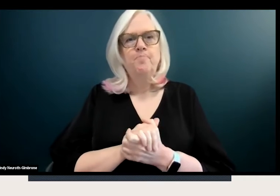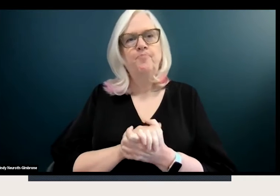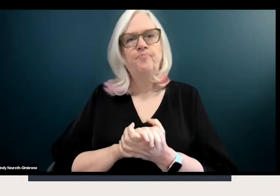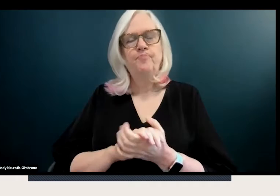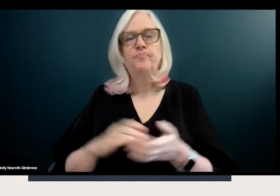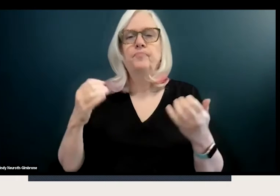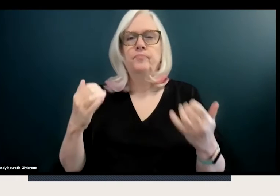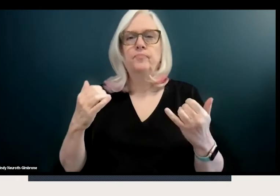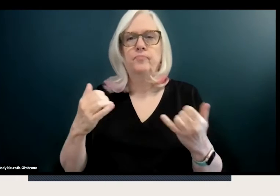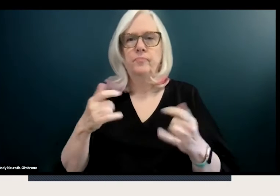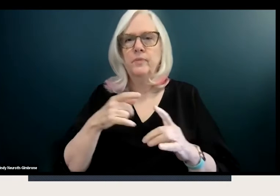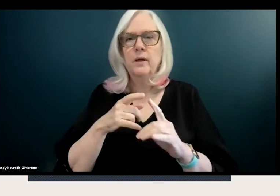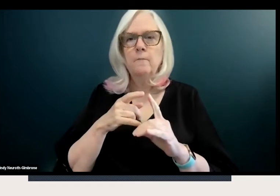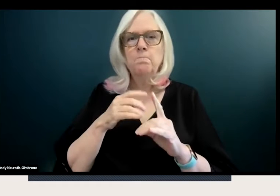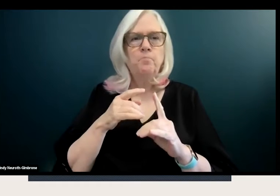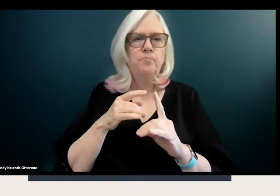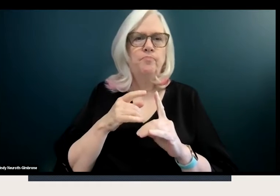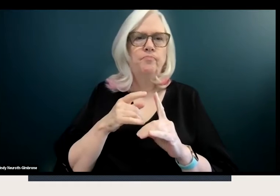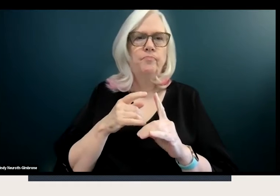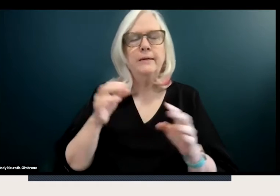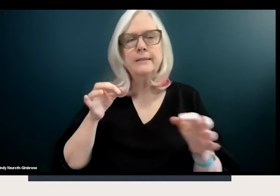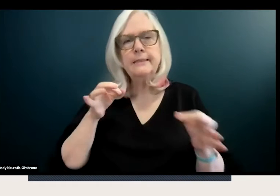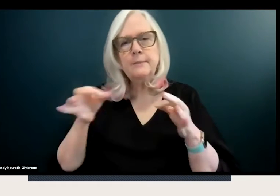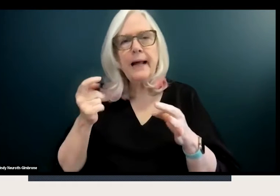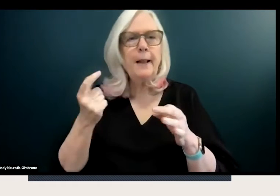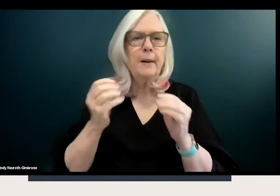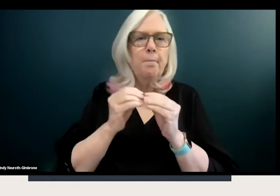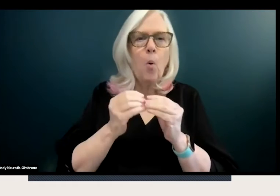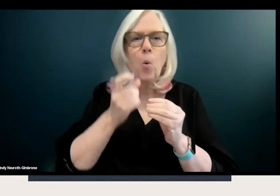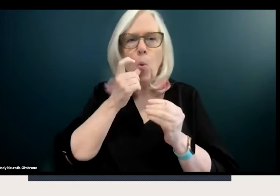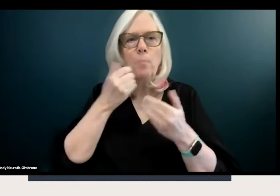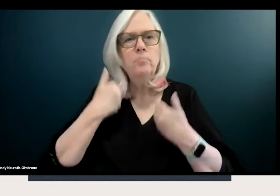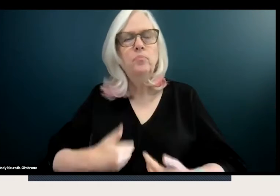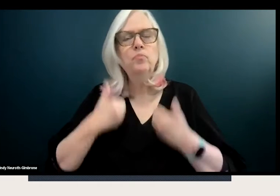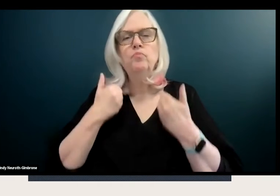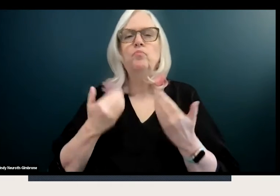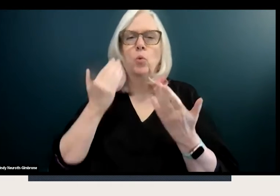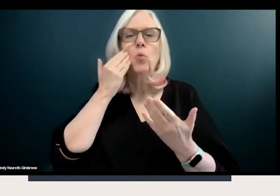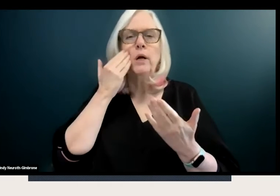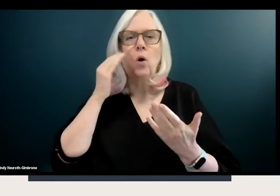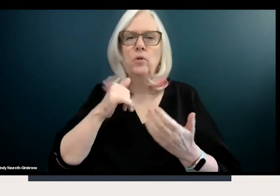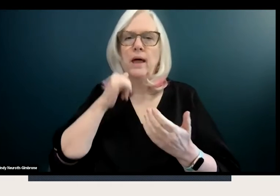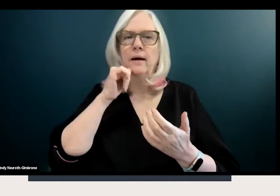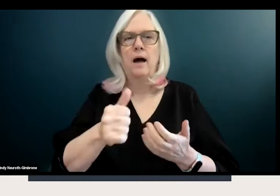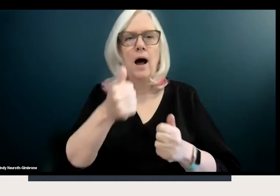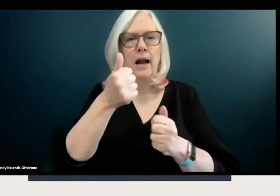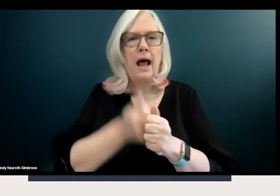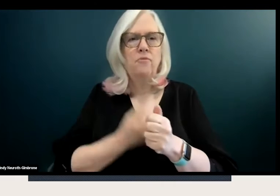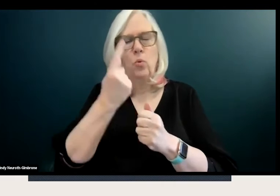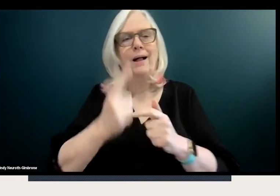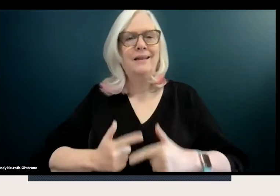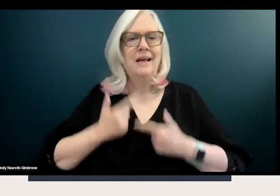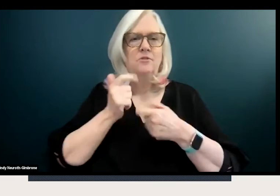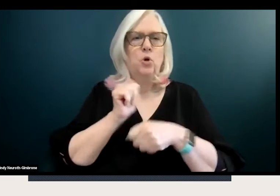To orient you to who we are a little bit more, we recognize that not everybody maybe lives or works